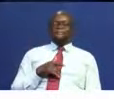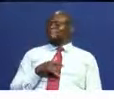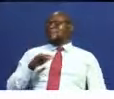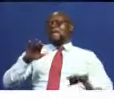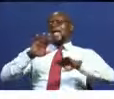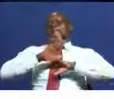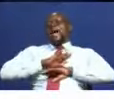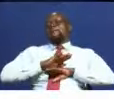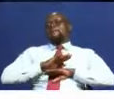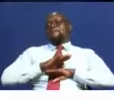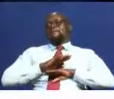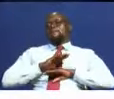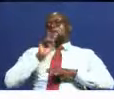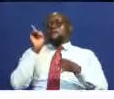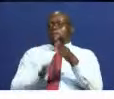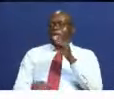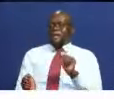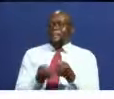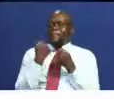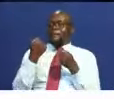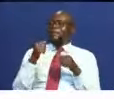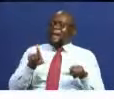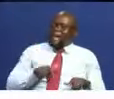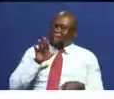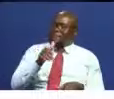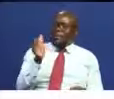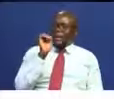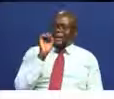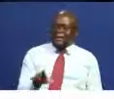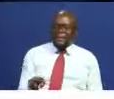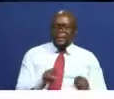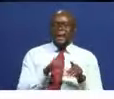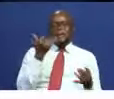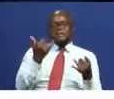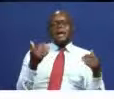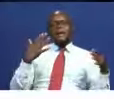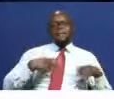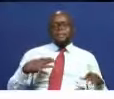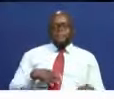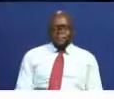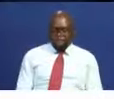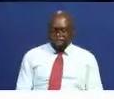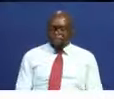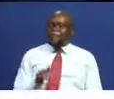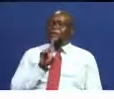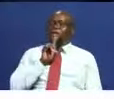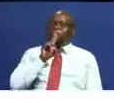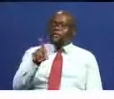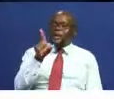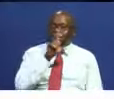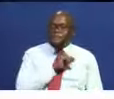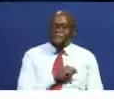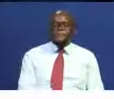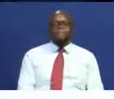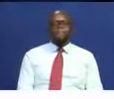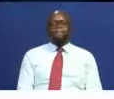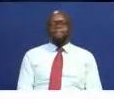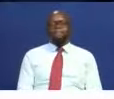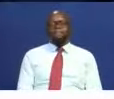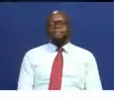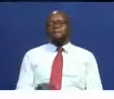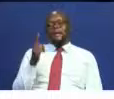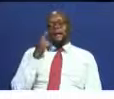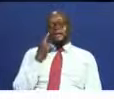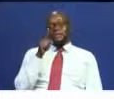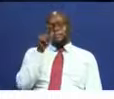state of the nation and how they are living as our young people. And surely, Mr. Speaker, I